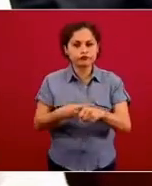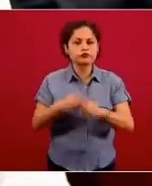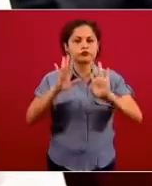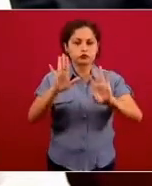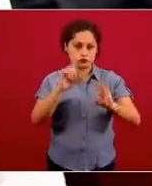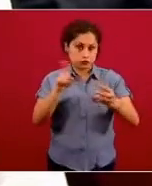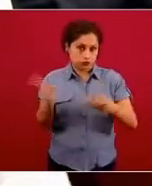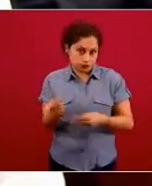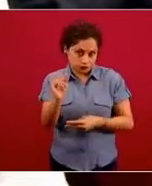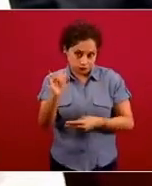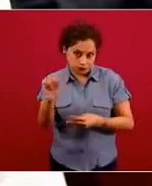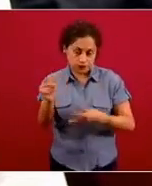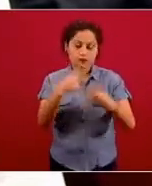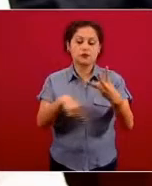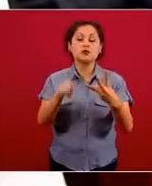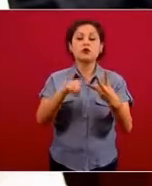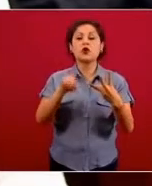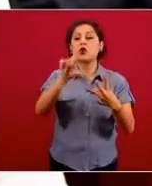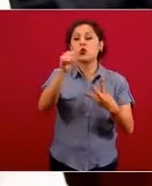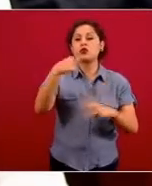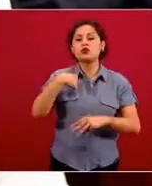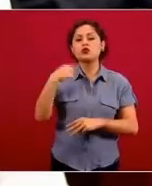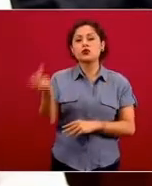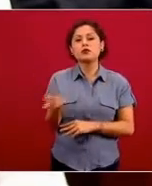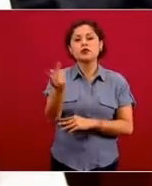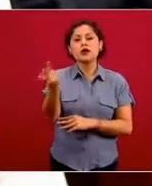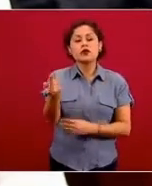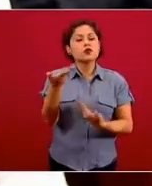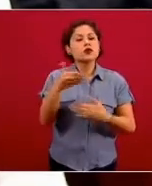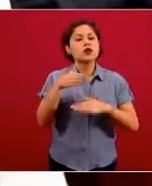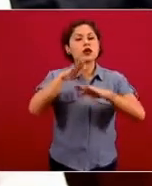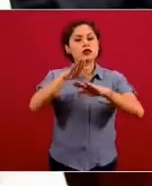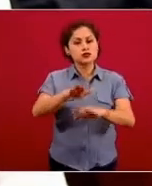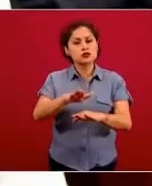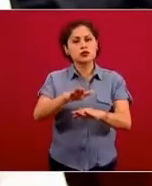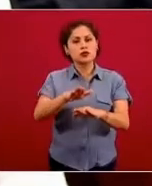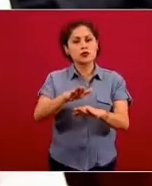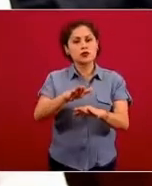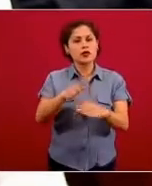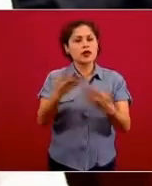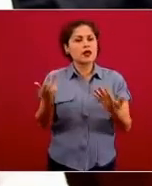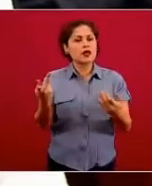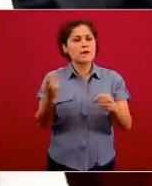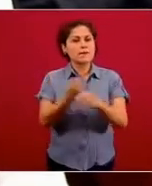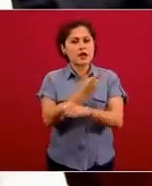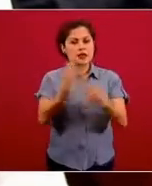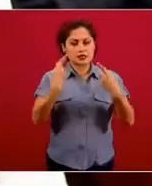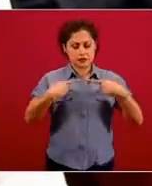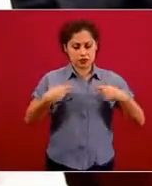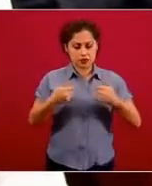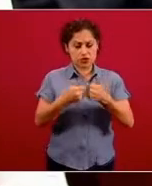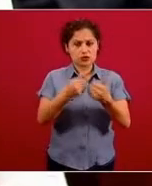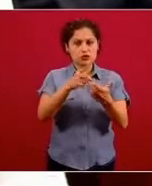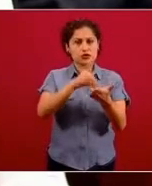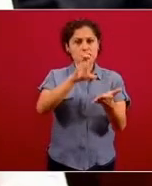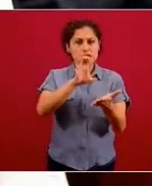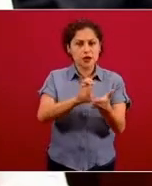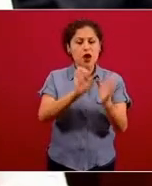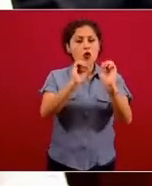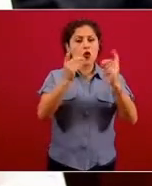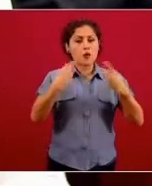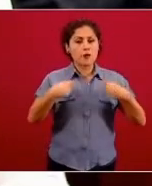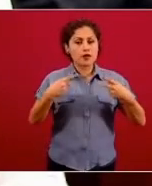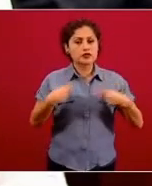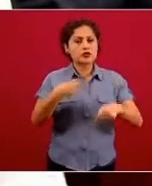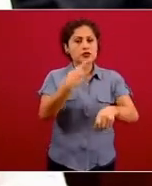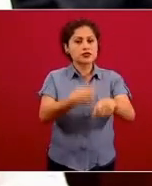of pandemics. And then just talking about the subject that you just touched on,